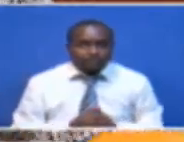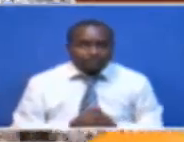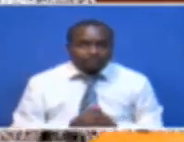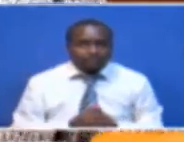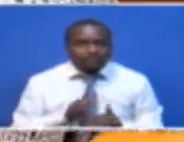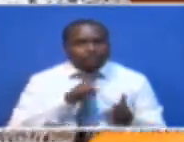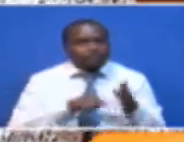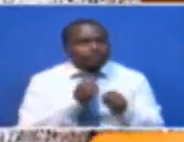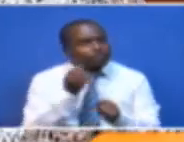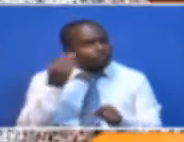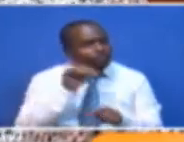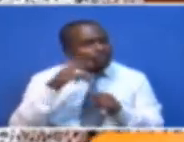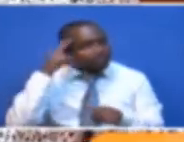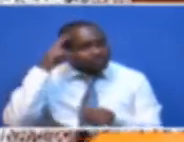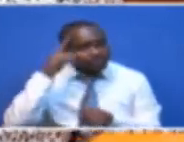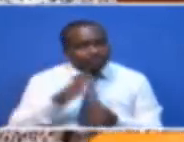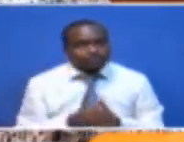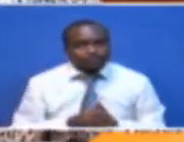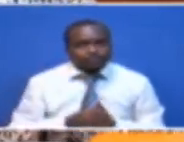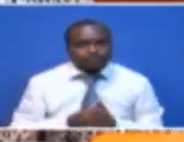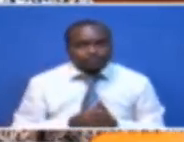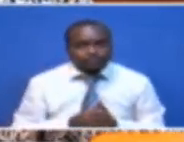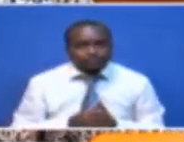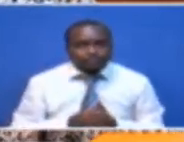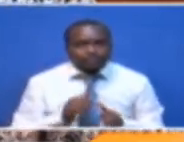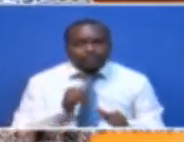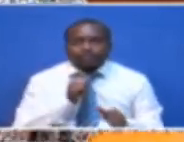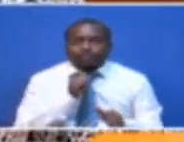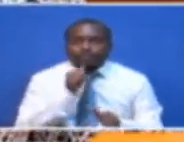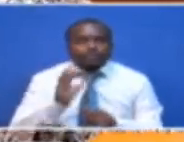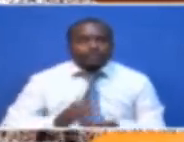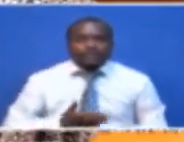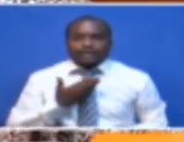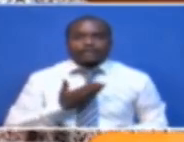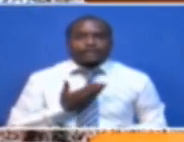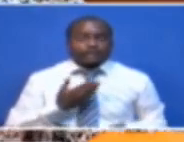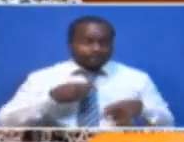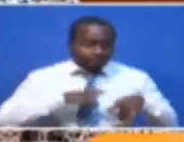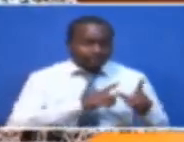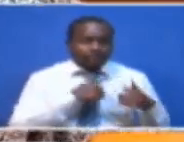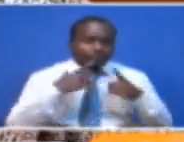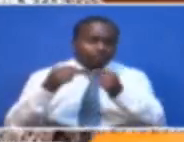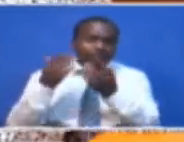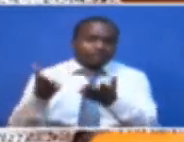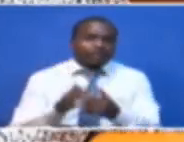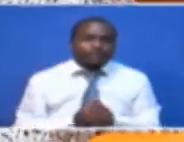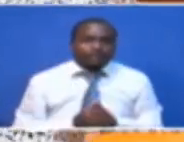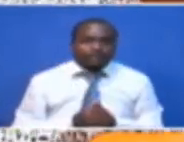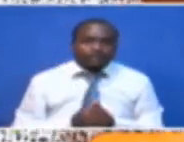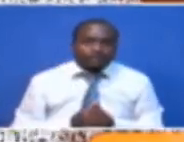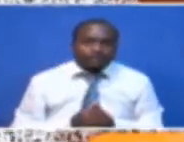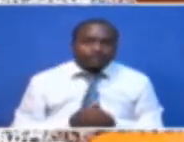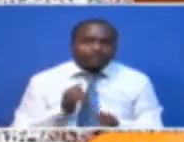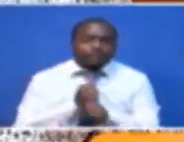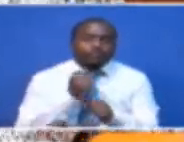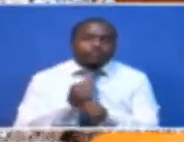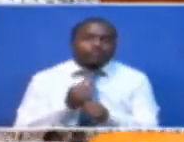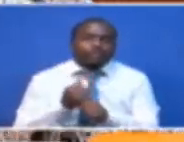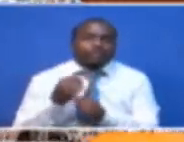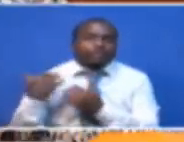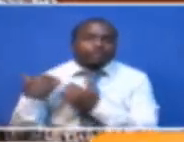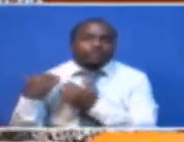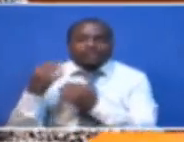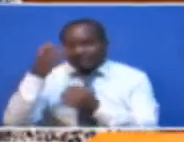shaving? My friend, yeah. Don't lose temper. It is you took yourself there. Mm-hmm. Do not offload your anger. Do